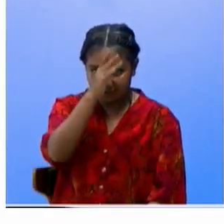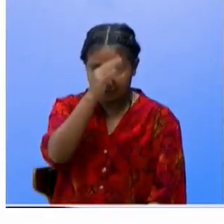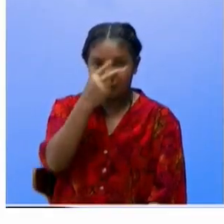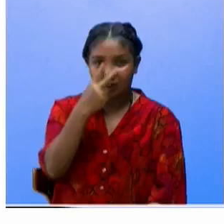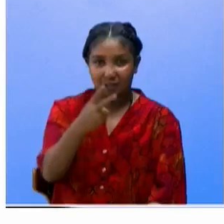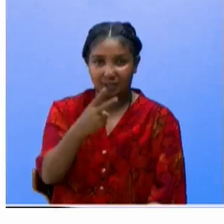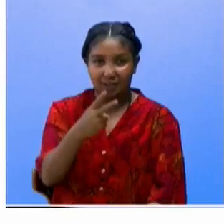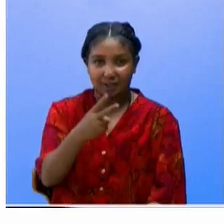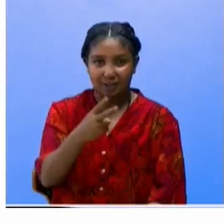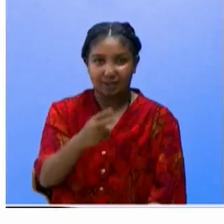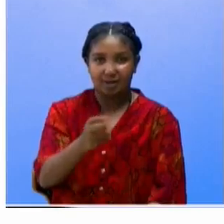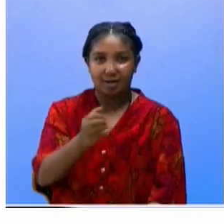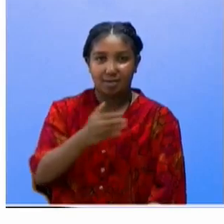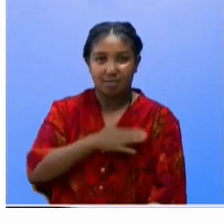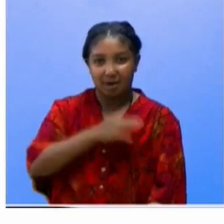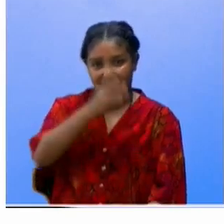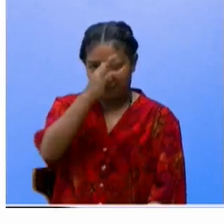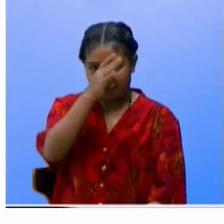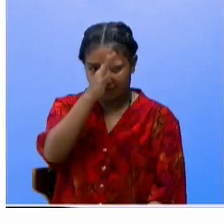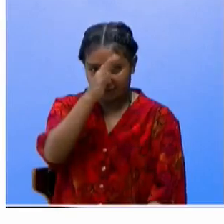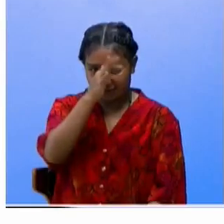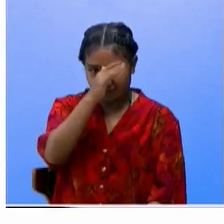look, my father